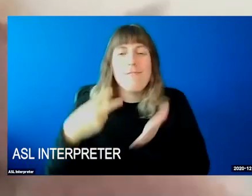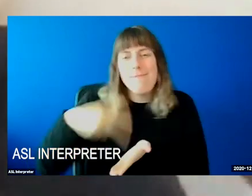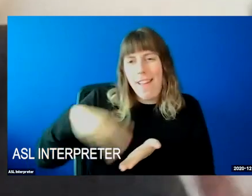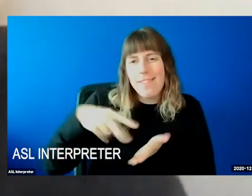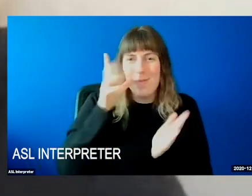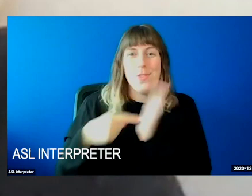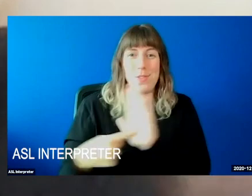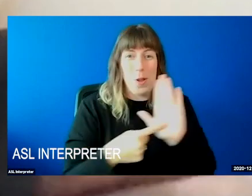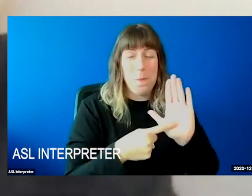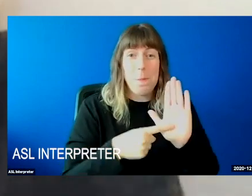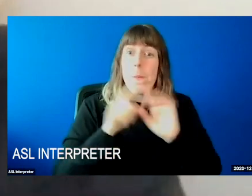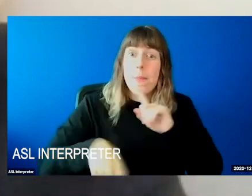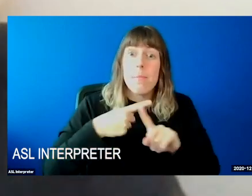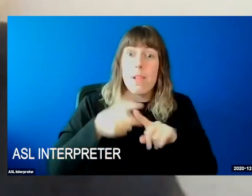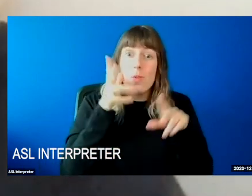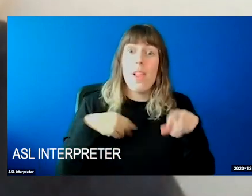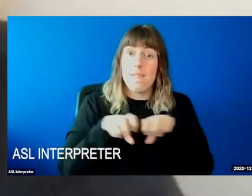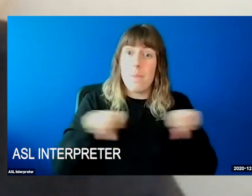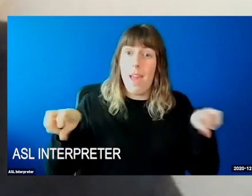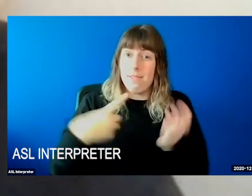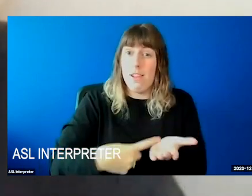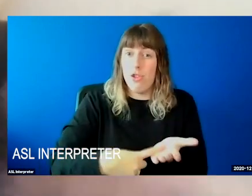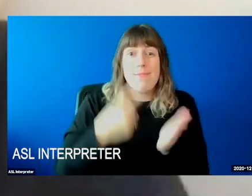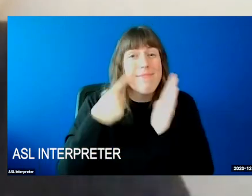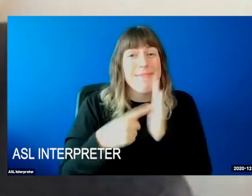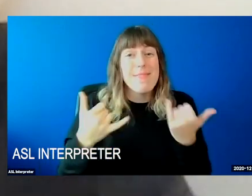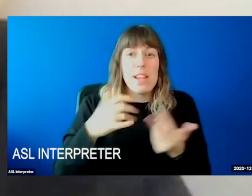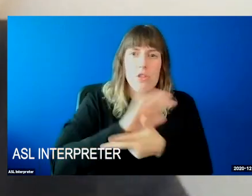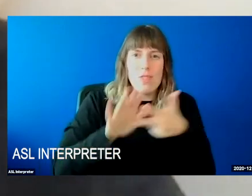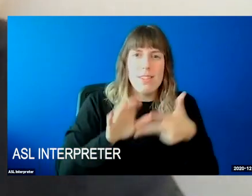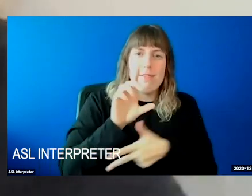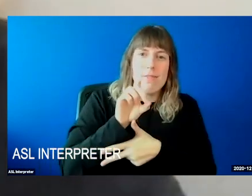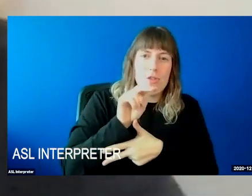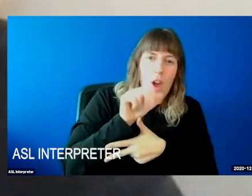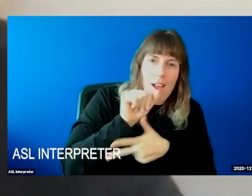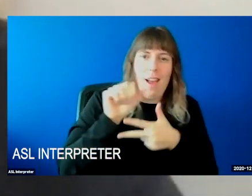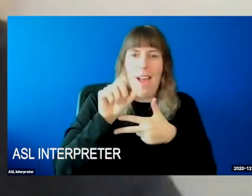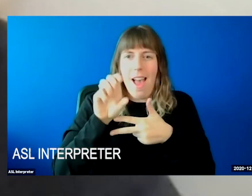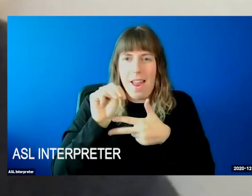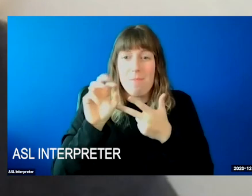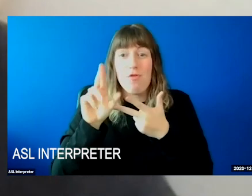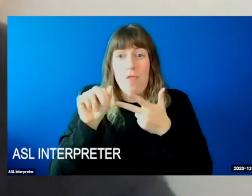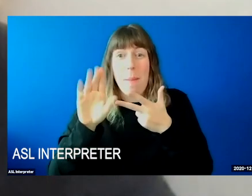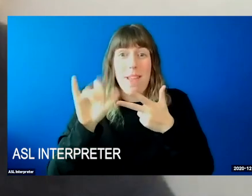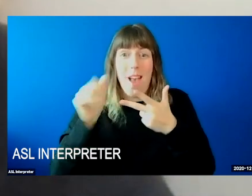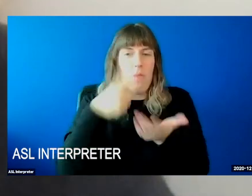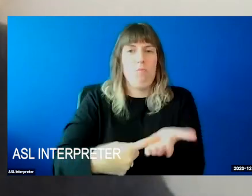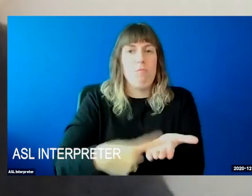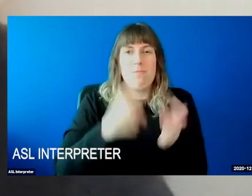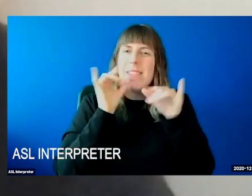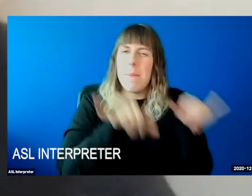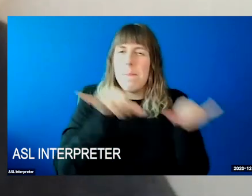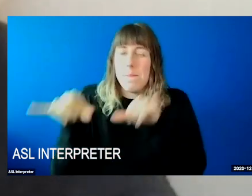hopefully with a lot more music and art and dance. Also, some panel discussions like what we heard today with Adam and Donna